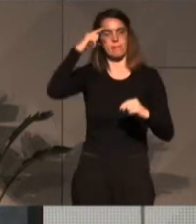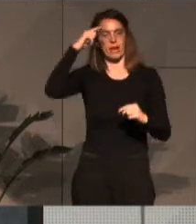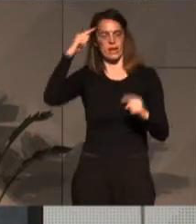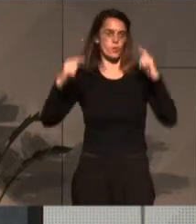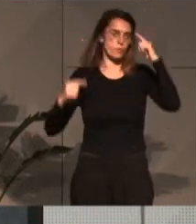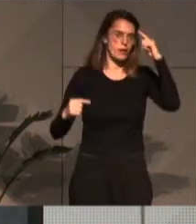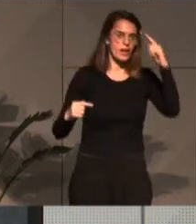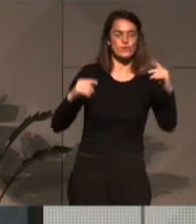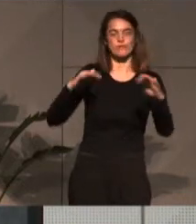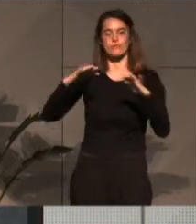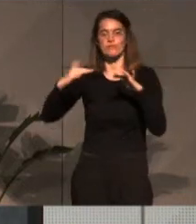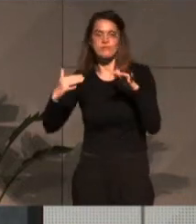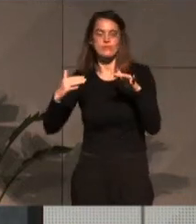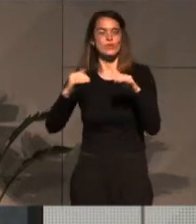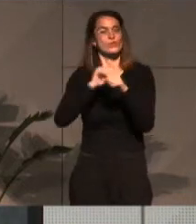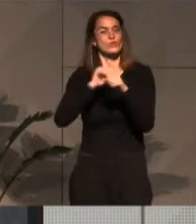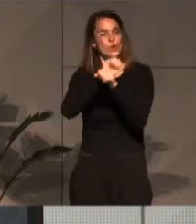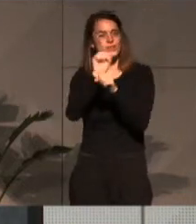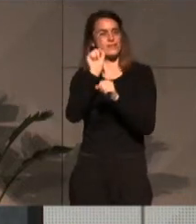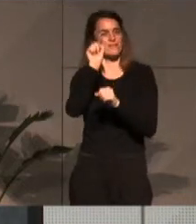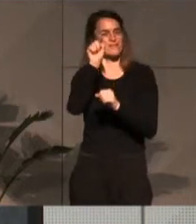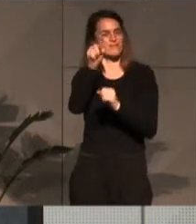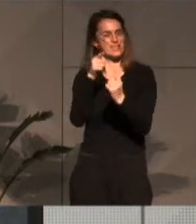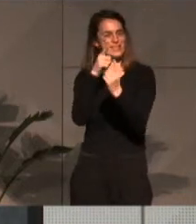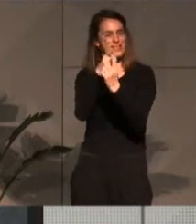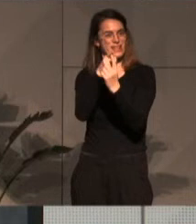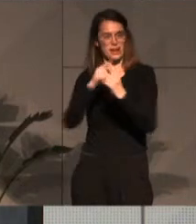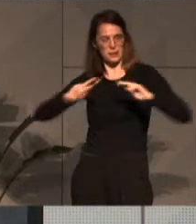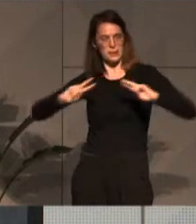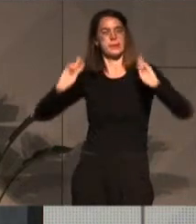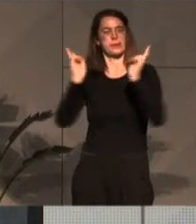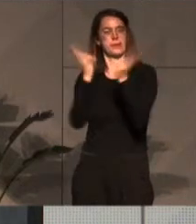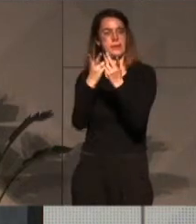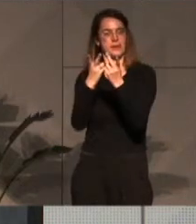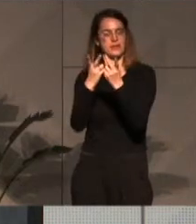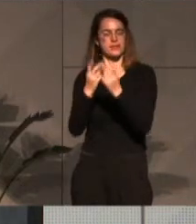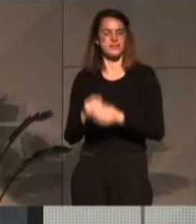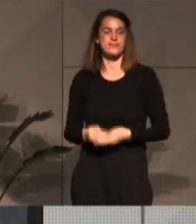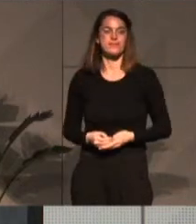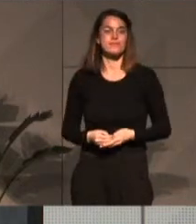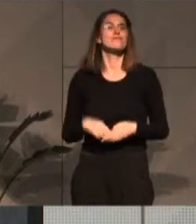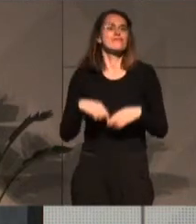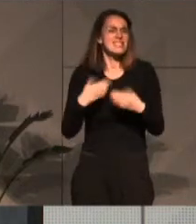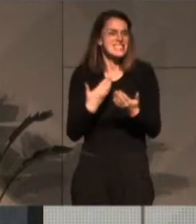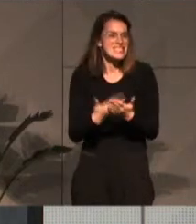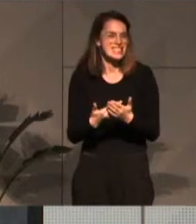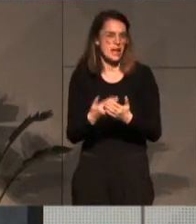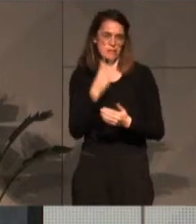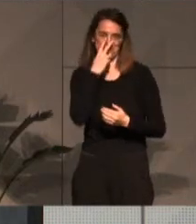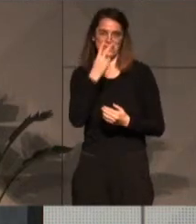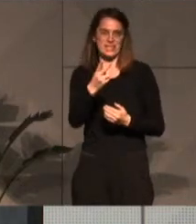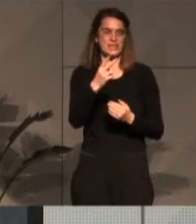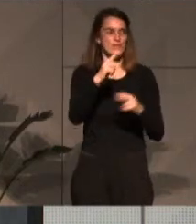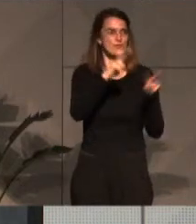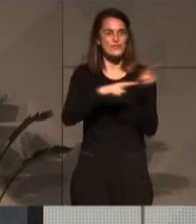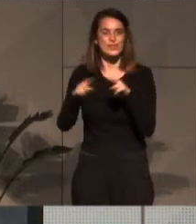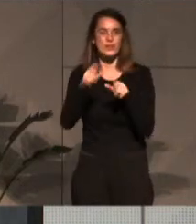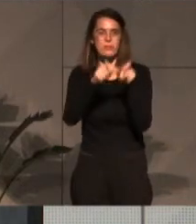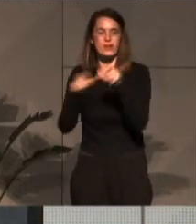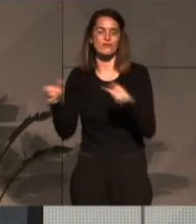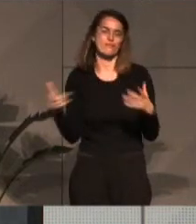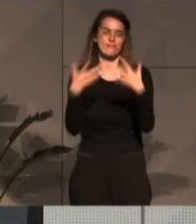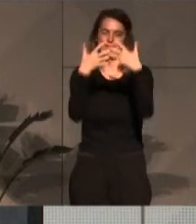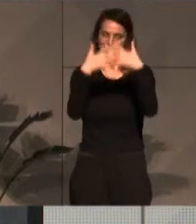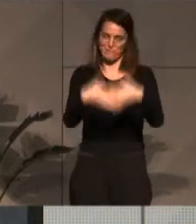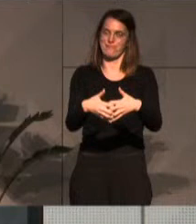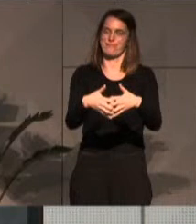politics that the nations hold did not play a role at all. This was fascinating in itself. If one goal unites you, then you can collaborate